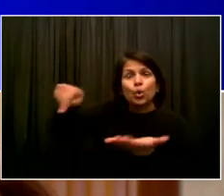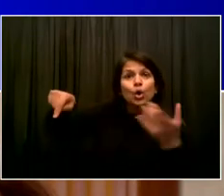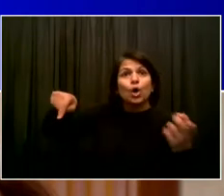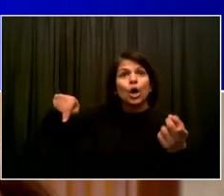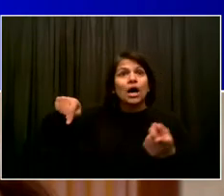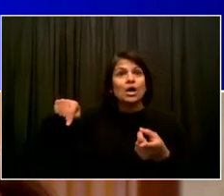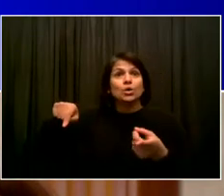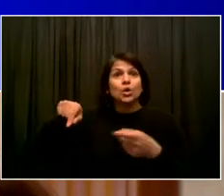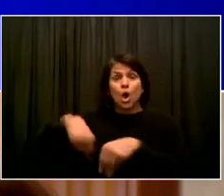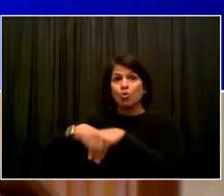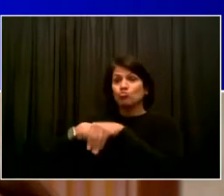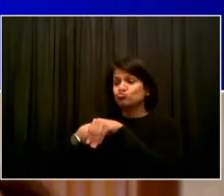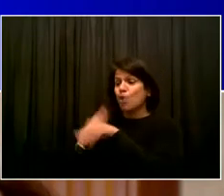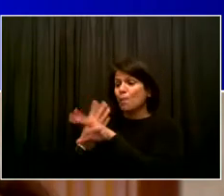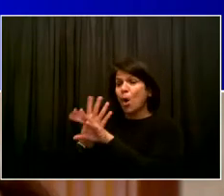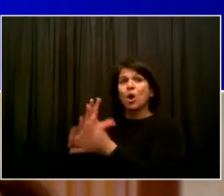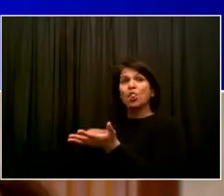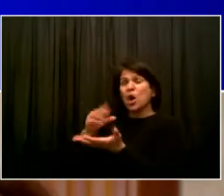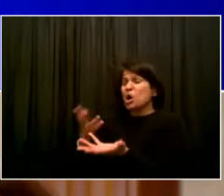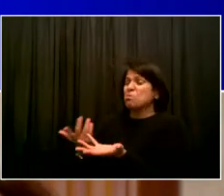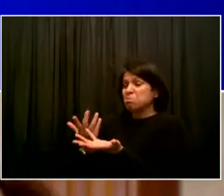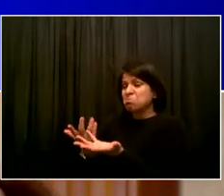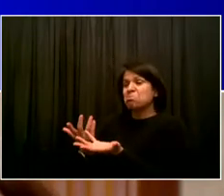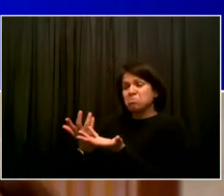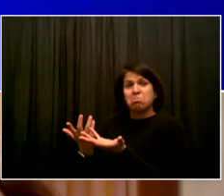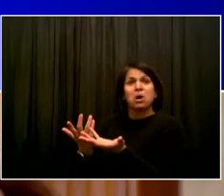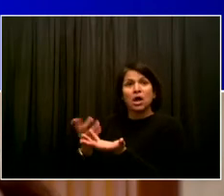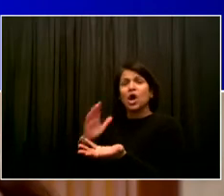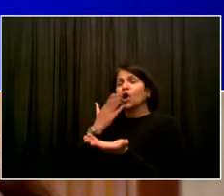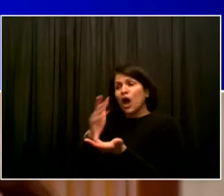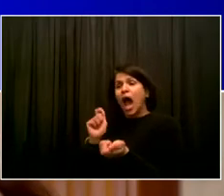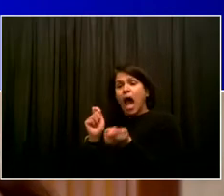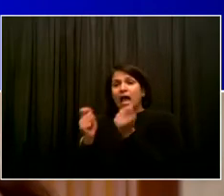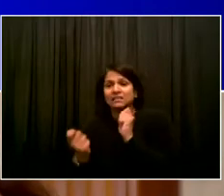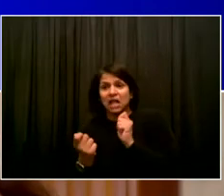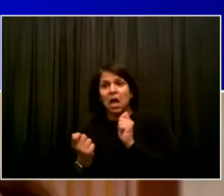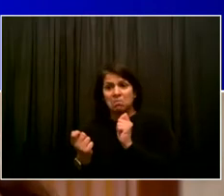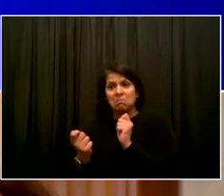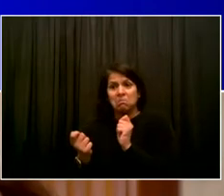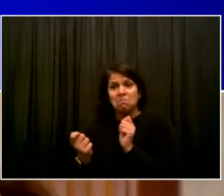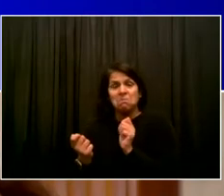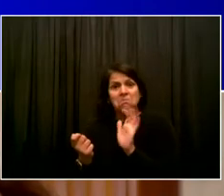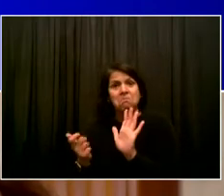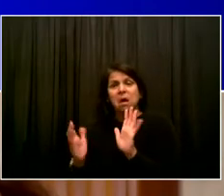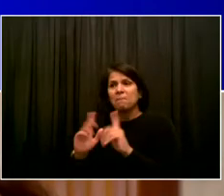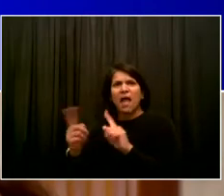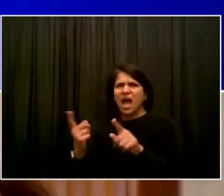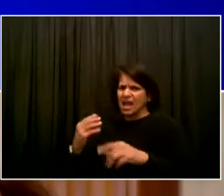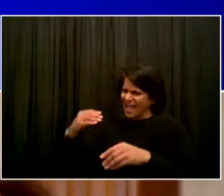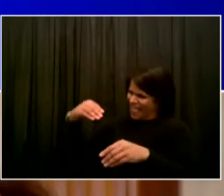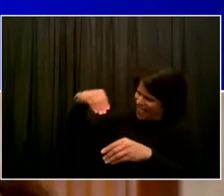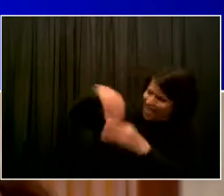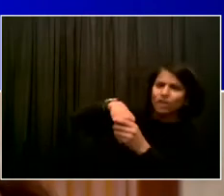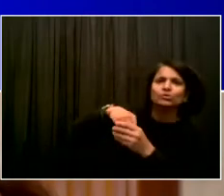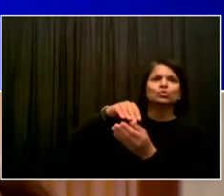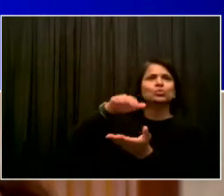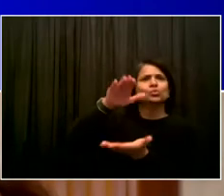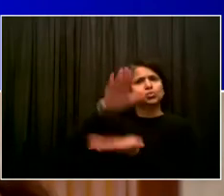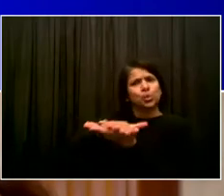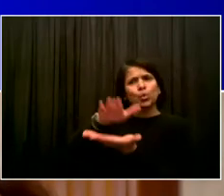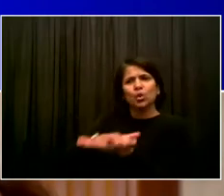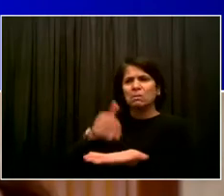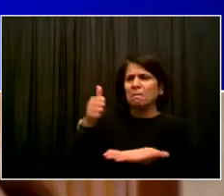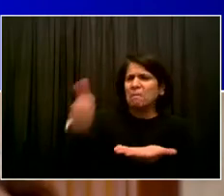staff, but it's not the same thing. A lot of kids spend a year and a half without ever seeing a classroom. We know, as parents,